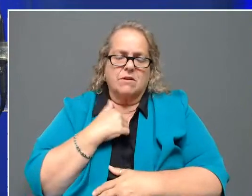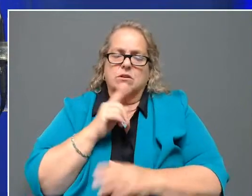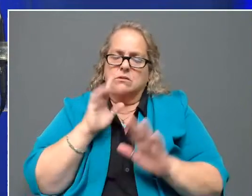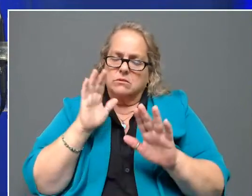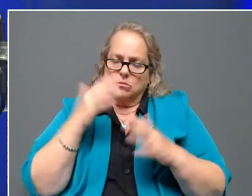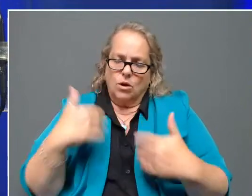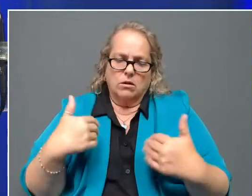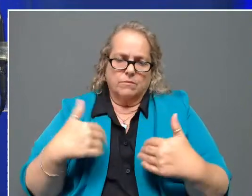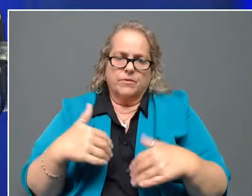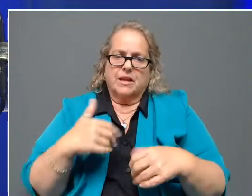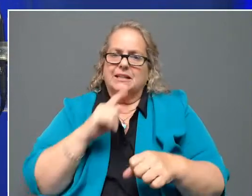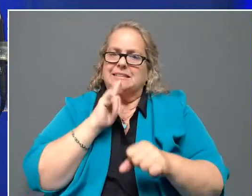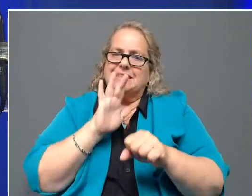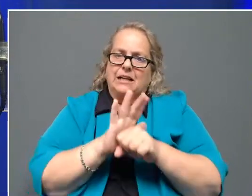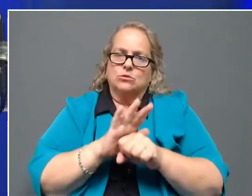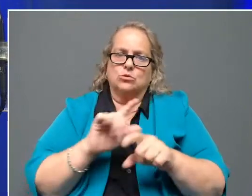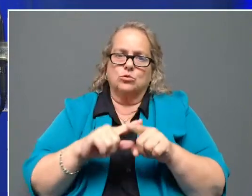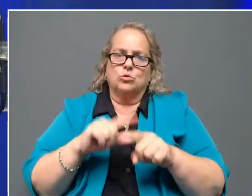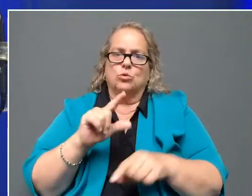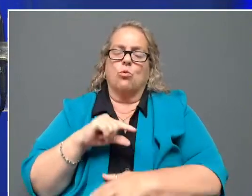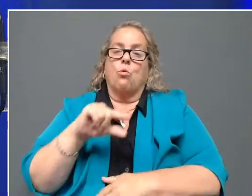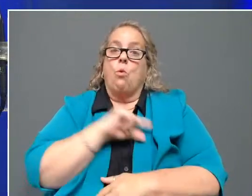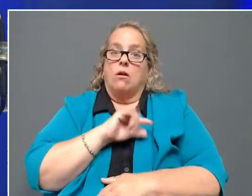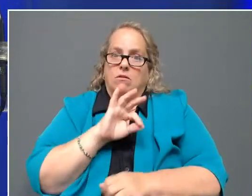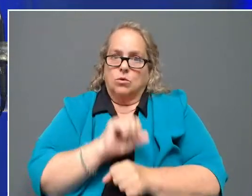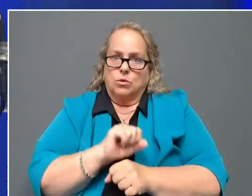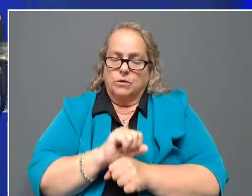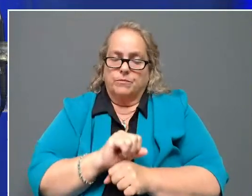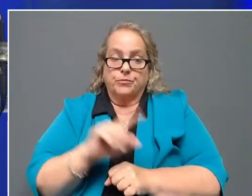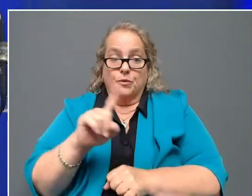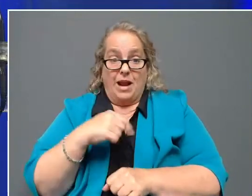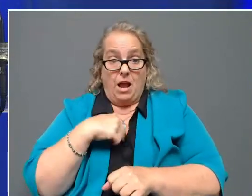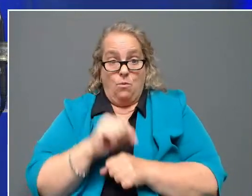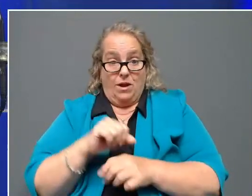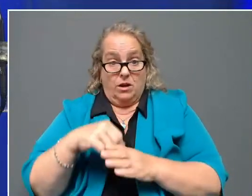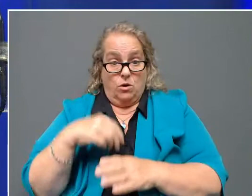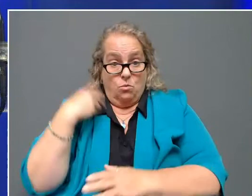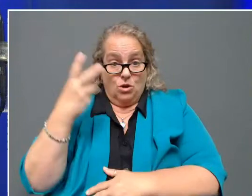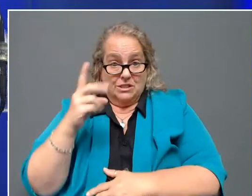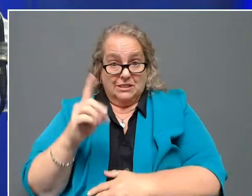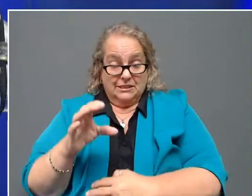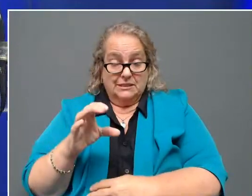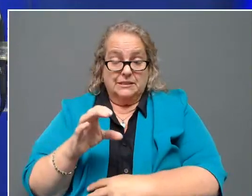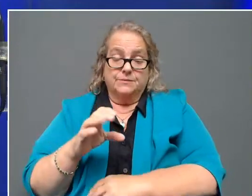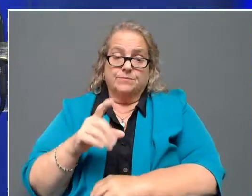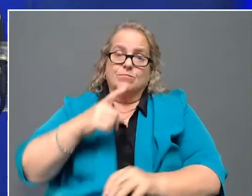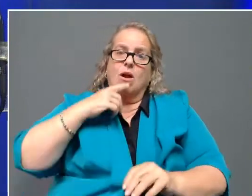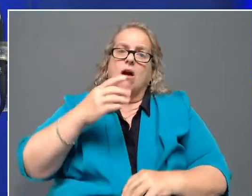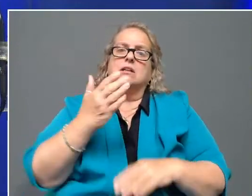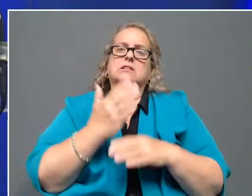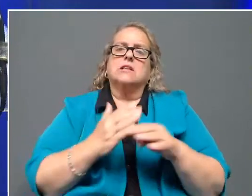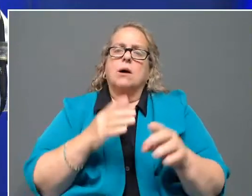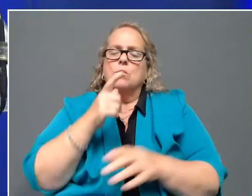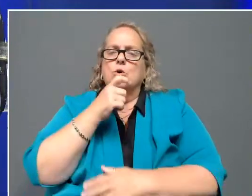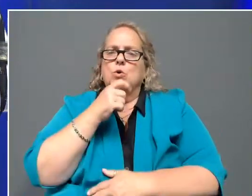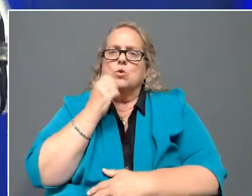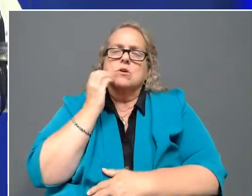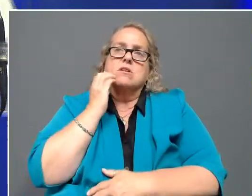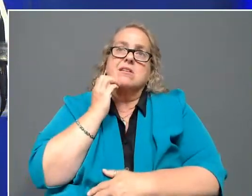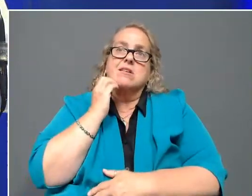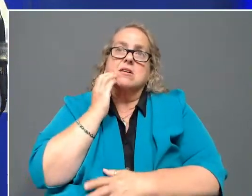quality. Where I work in Washington, there are some who blast every expenditure